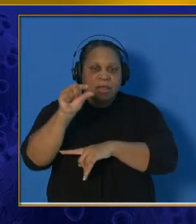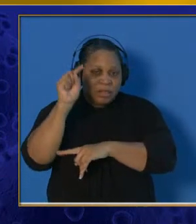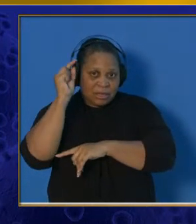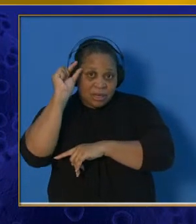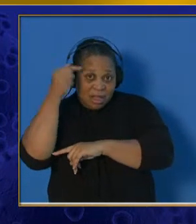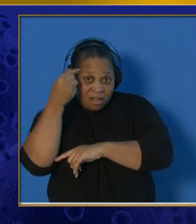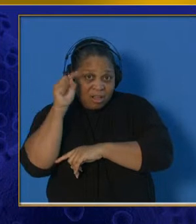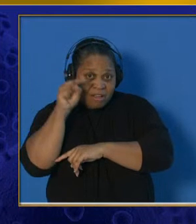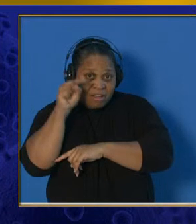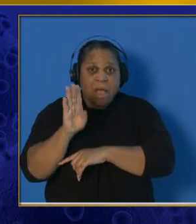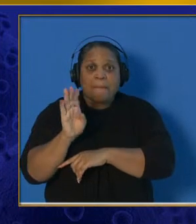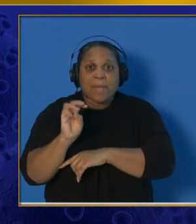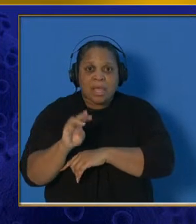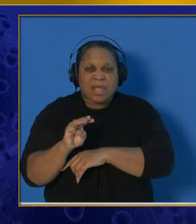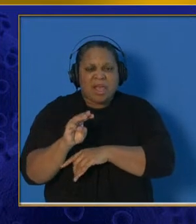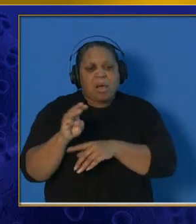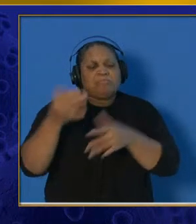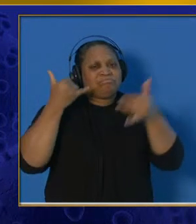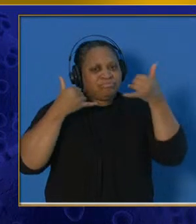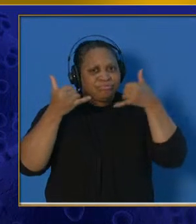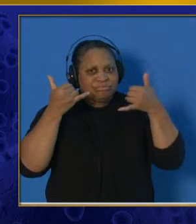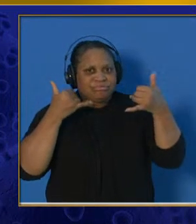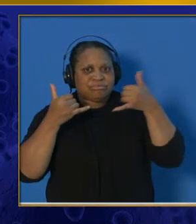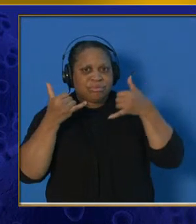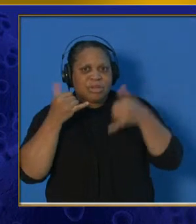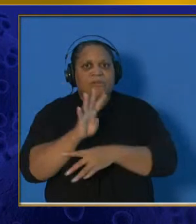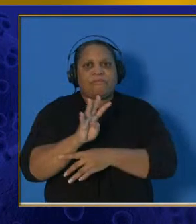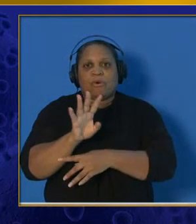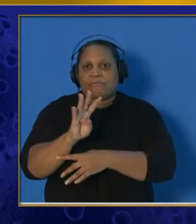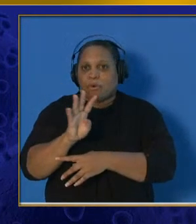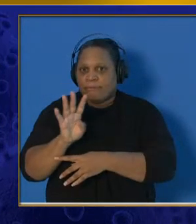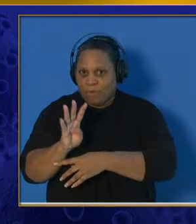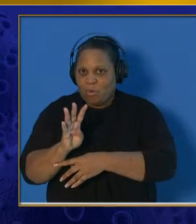coronavirus.gov.bm or call the COVID-19 hotline at